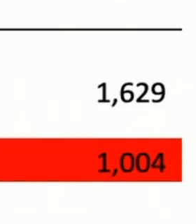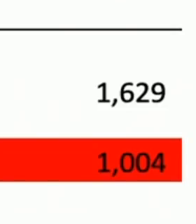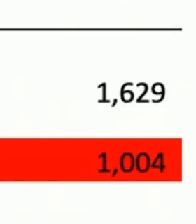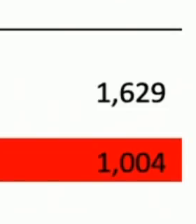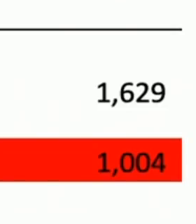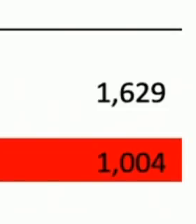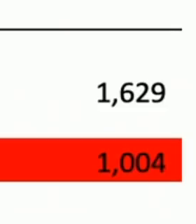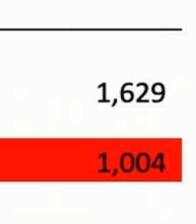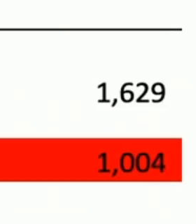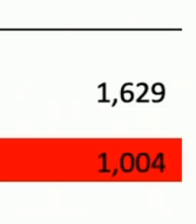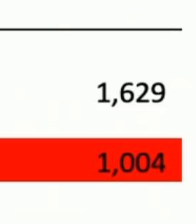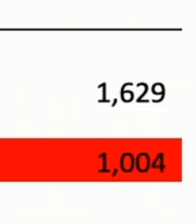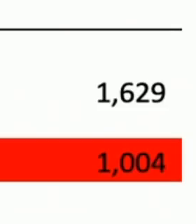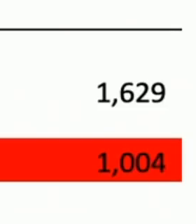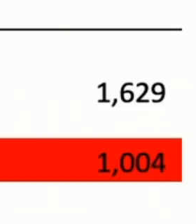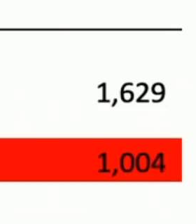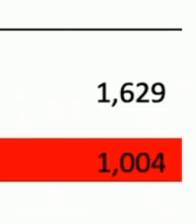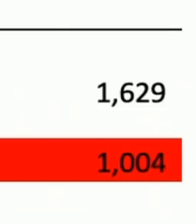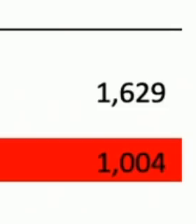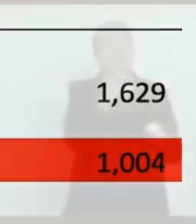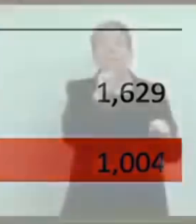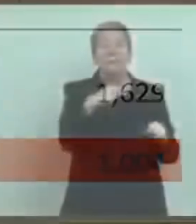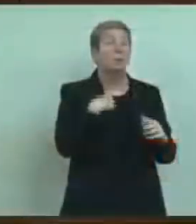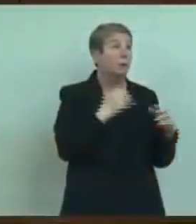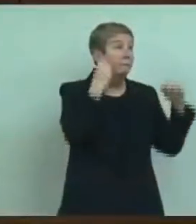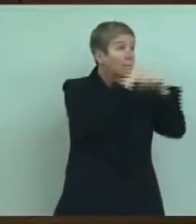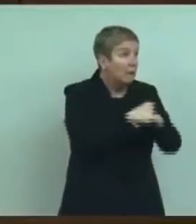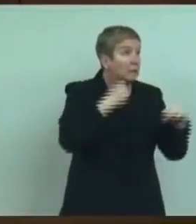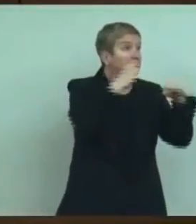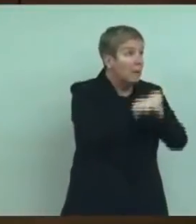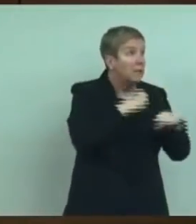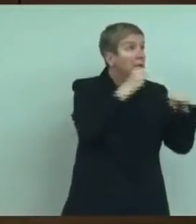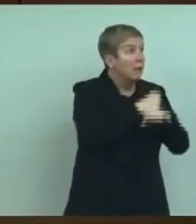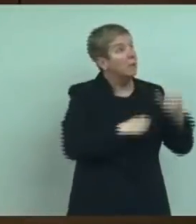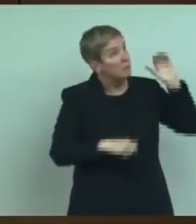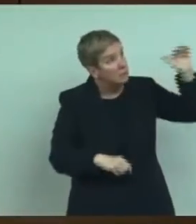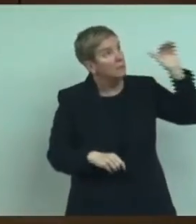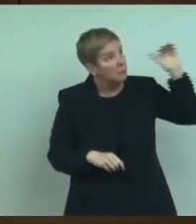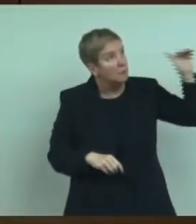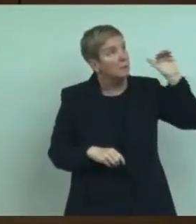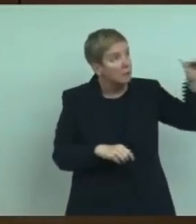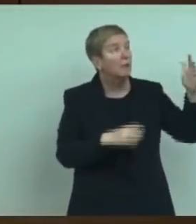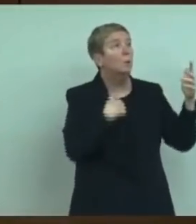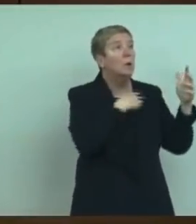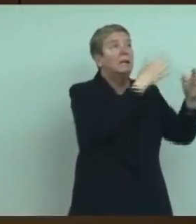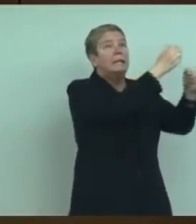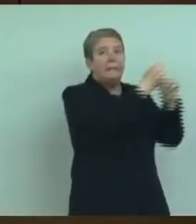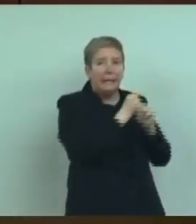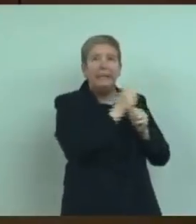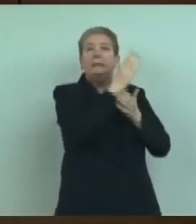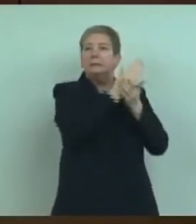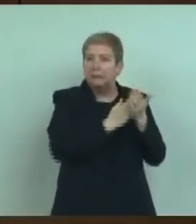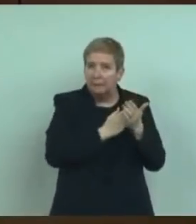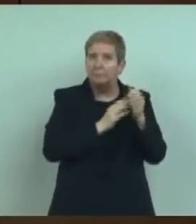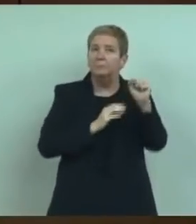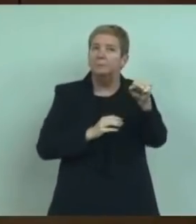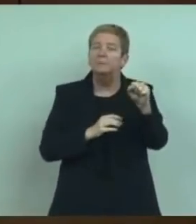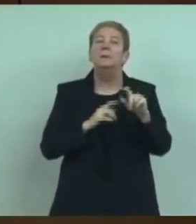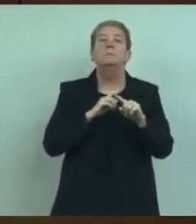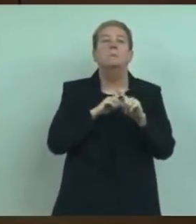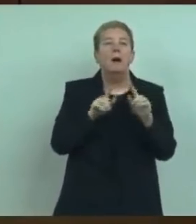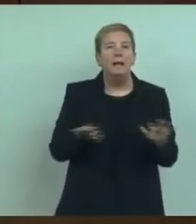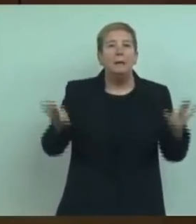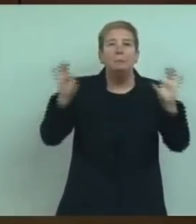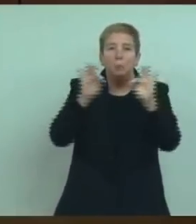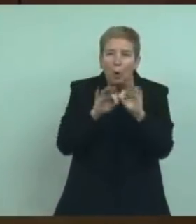going to keep doing that, and we're seeing some success to that fighting. But the only guarantee is if you can help